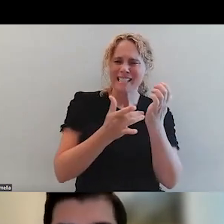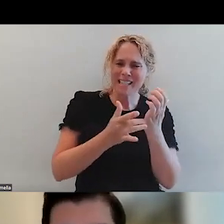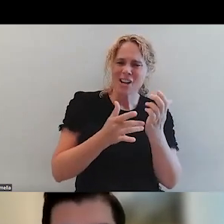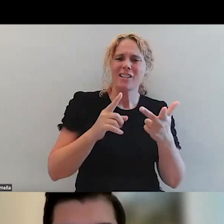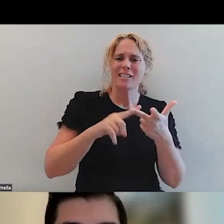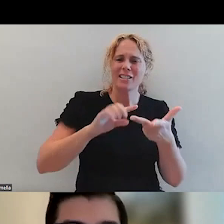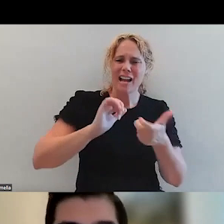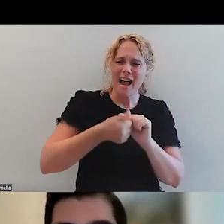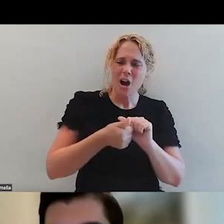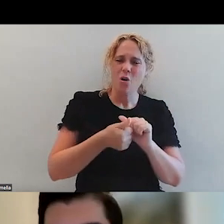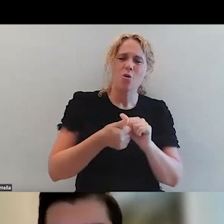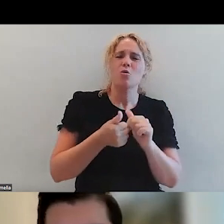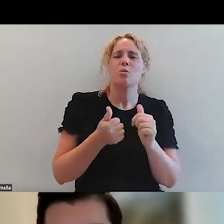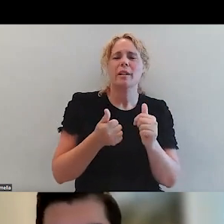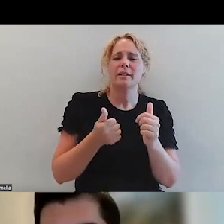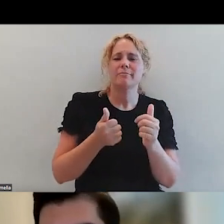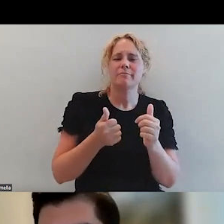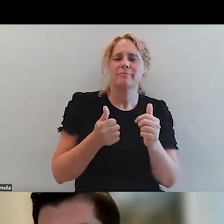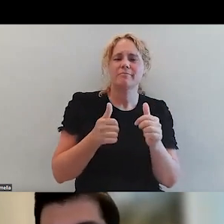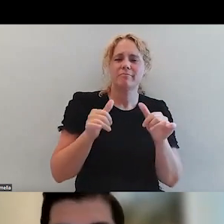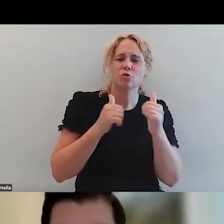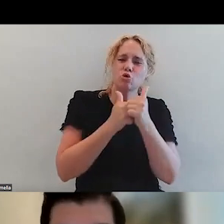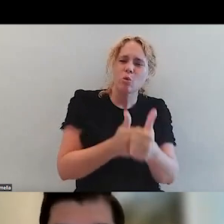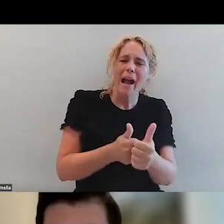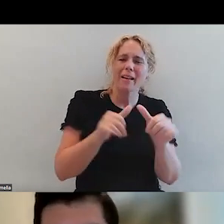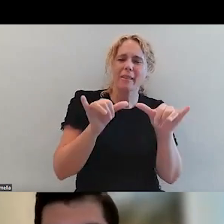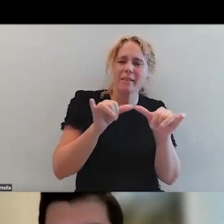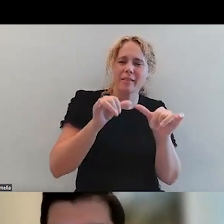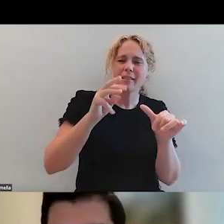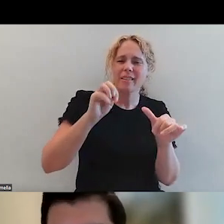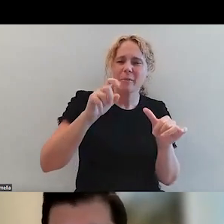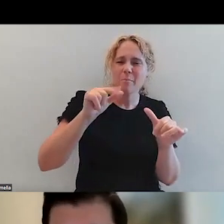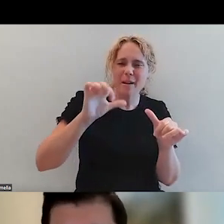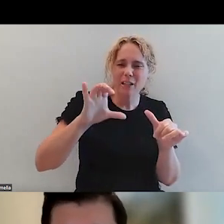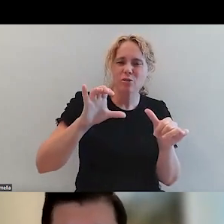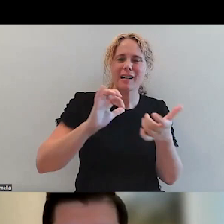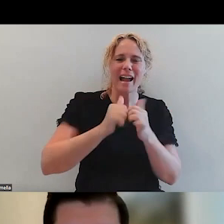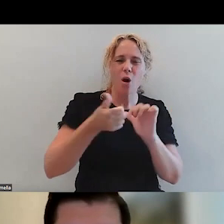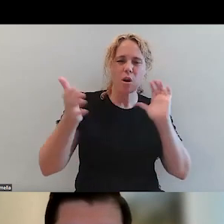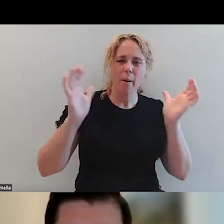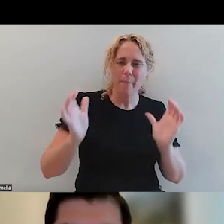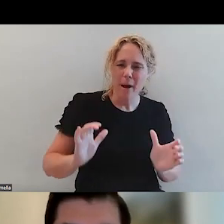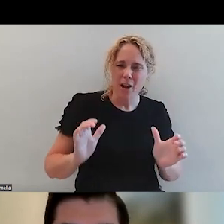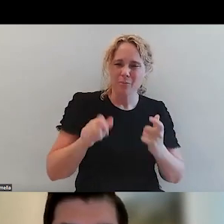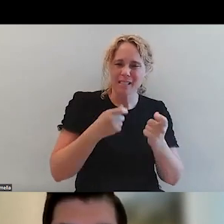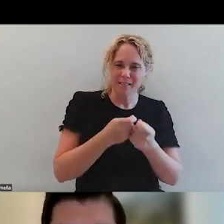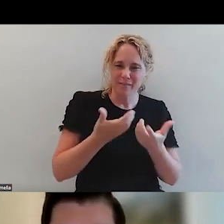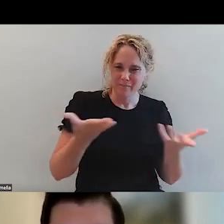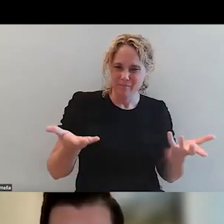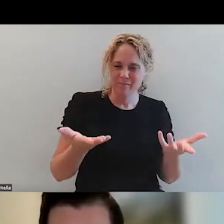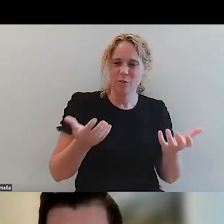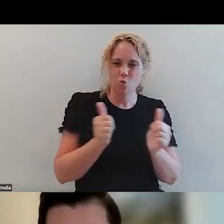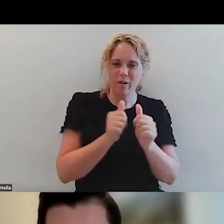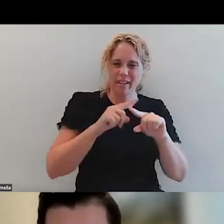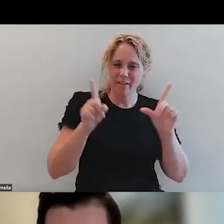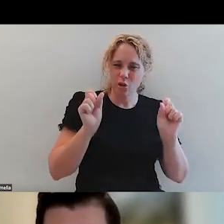compared to other metrics? How are we kind of seeing how this compares to that within those different kind of capabilities? So